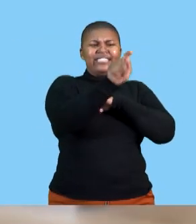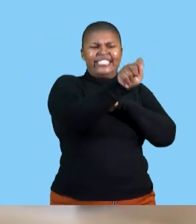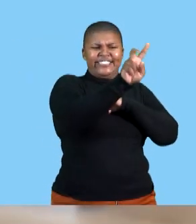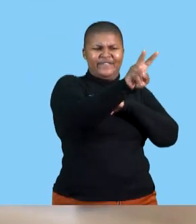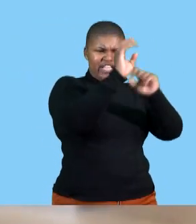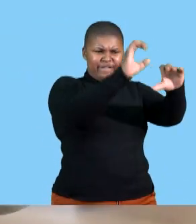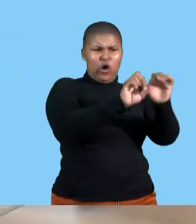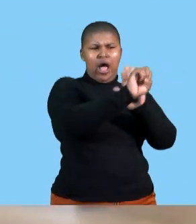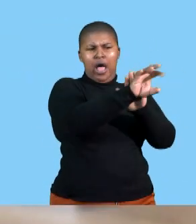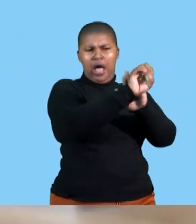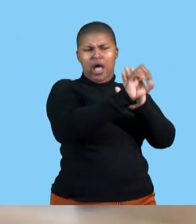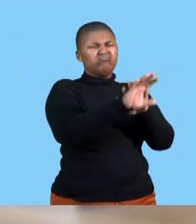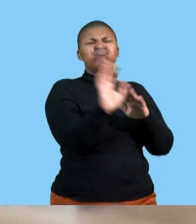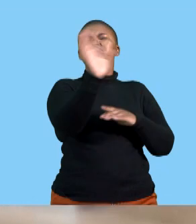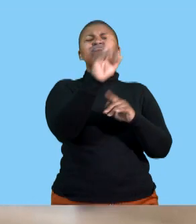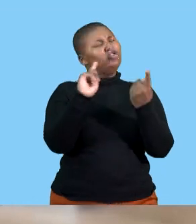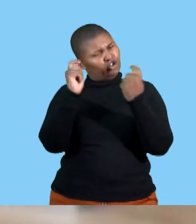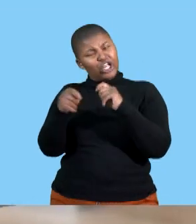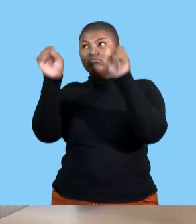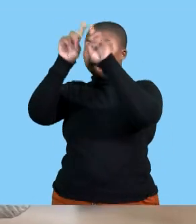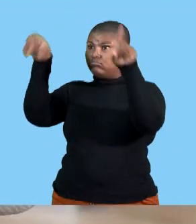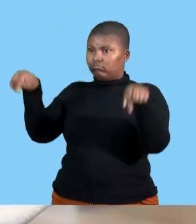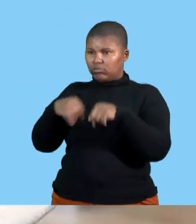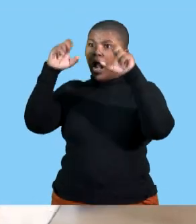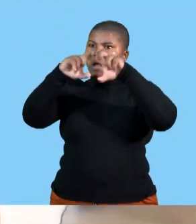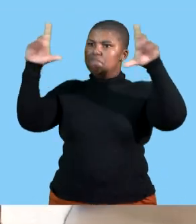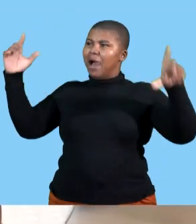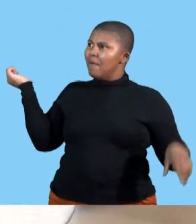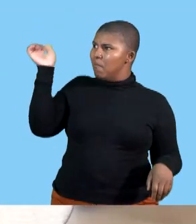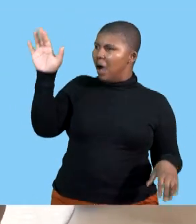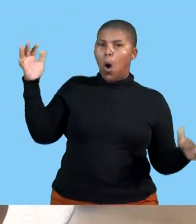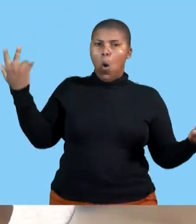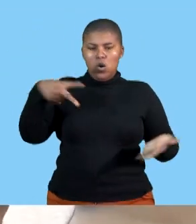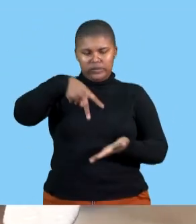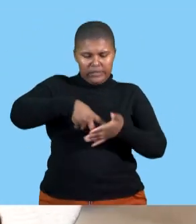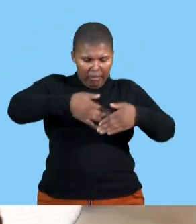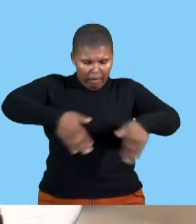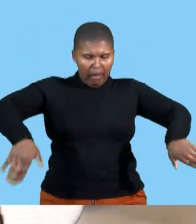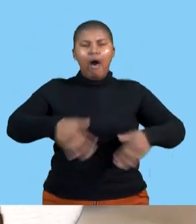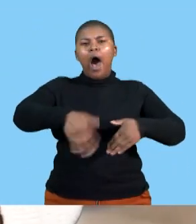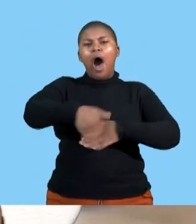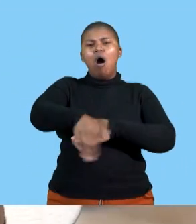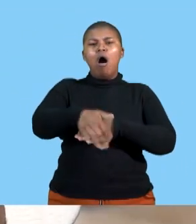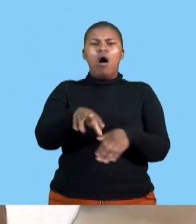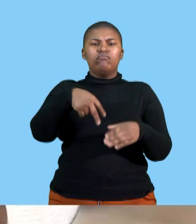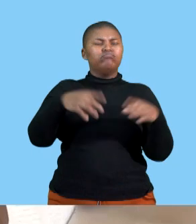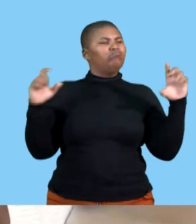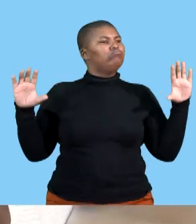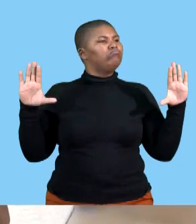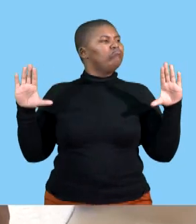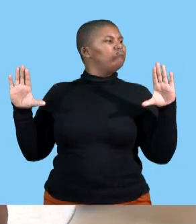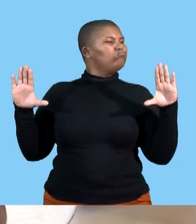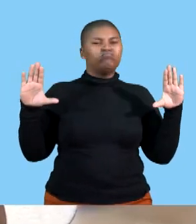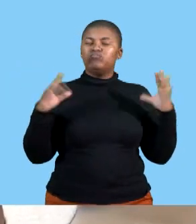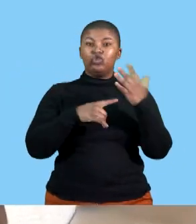on billboards? Why not stand there outside our businesses or go to where our target market is? So now this requires people to